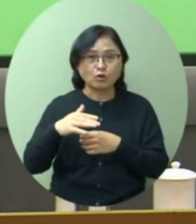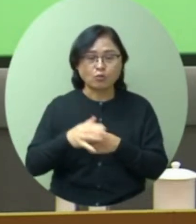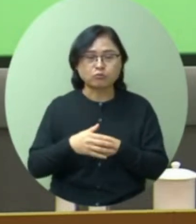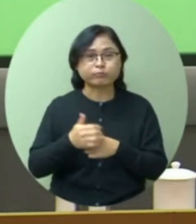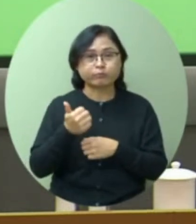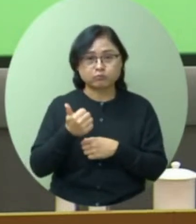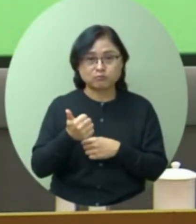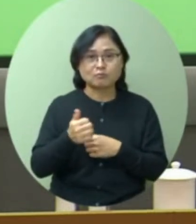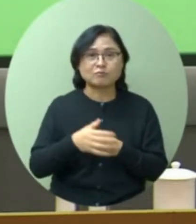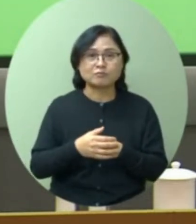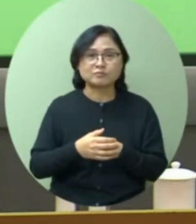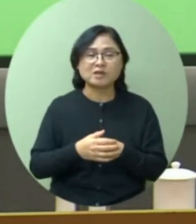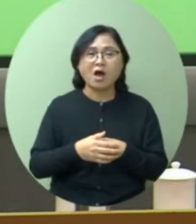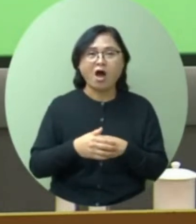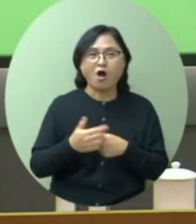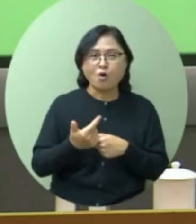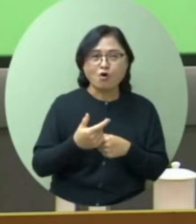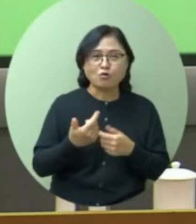flexibility.